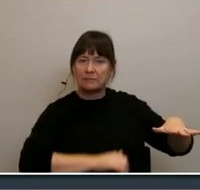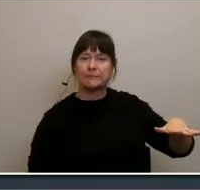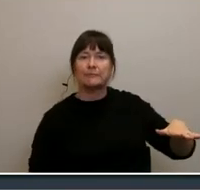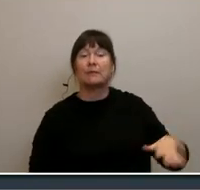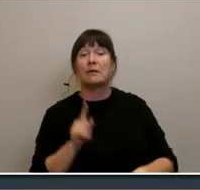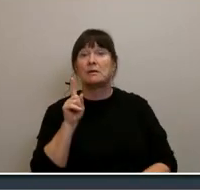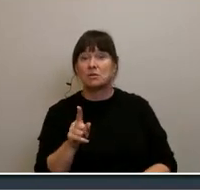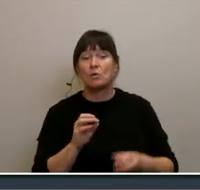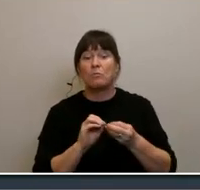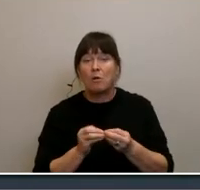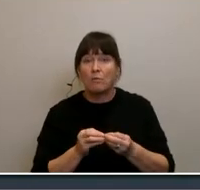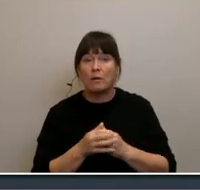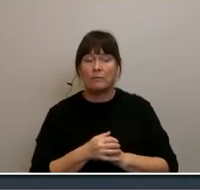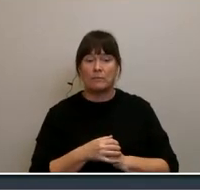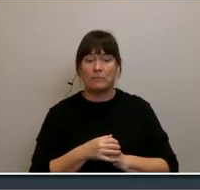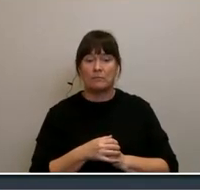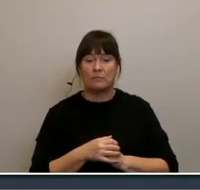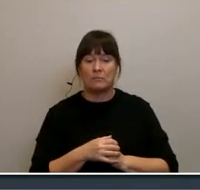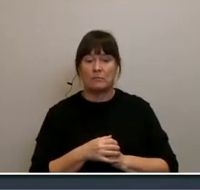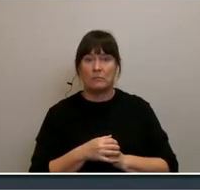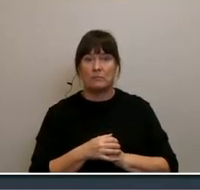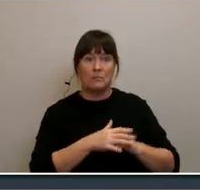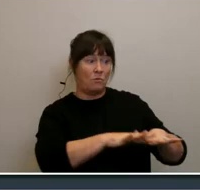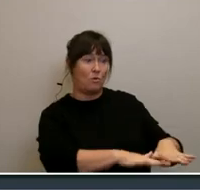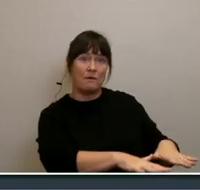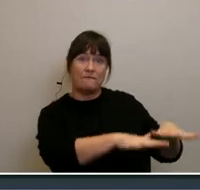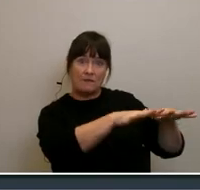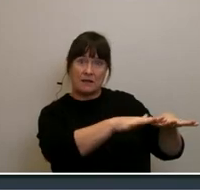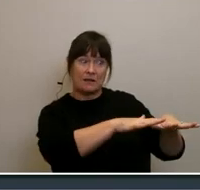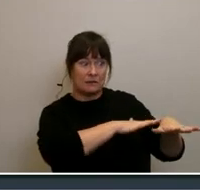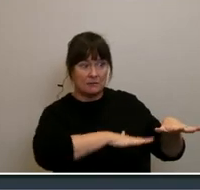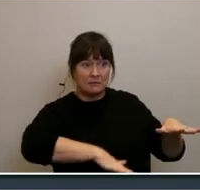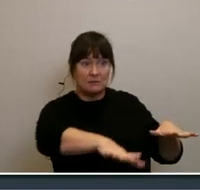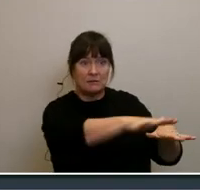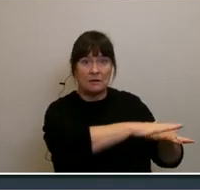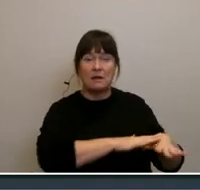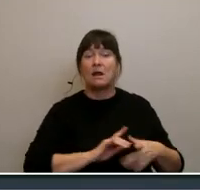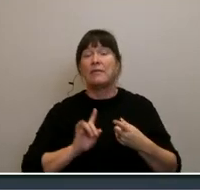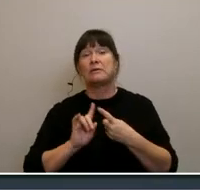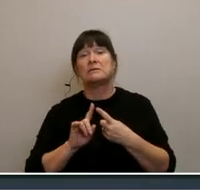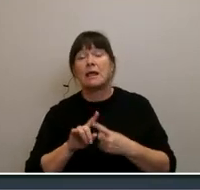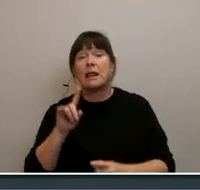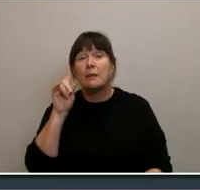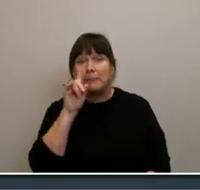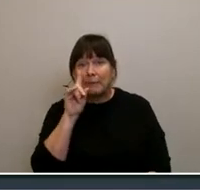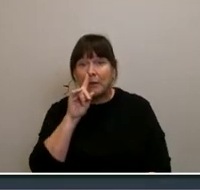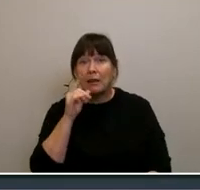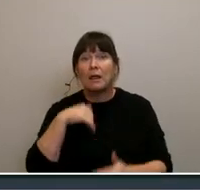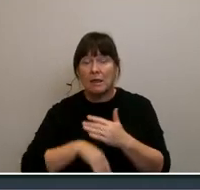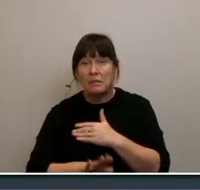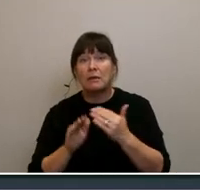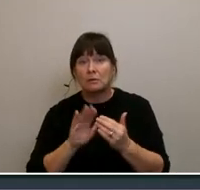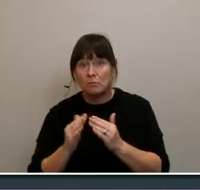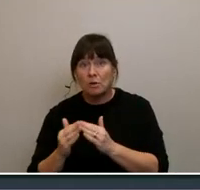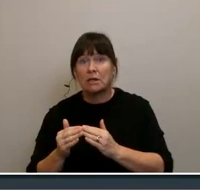The issue is that with all that flooding that went on, there are still people out there in our